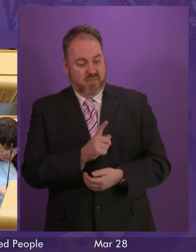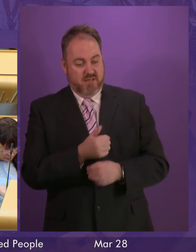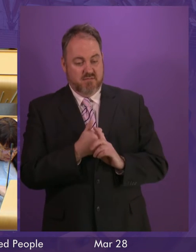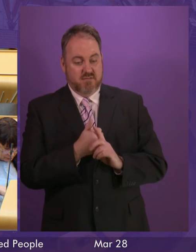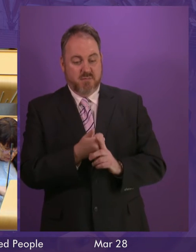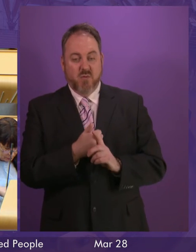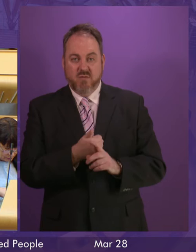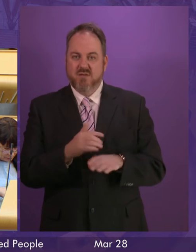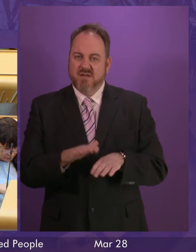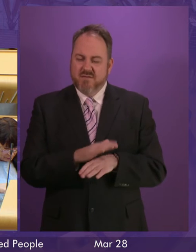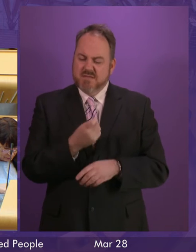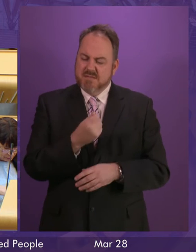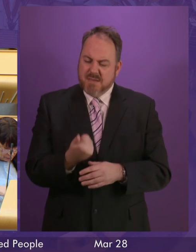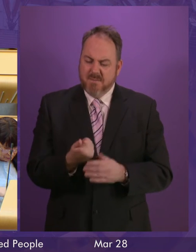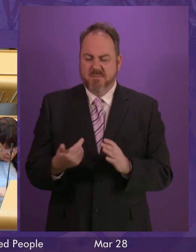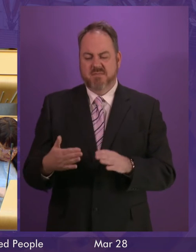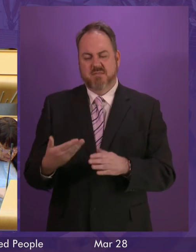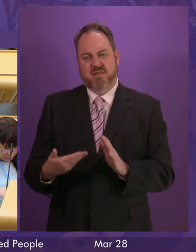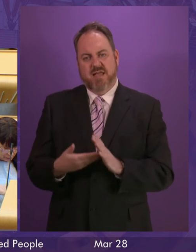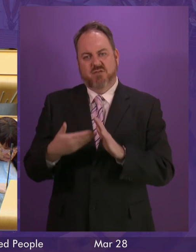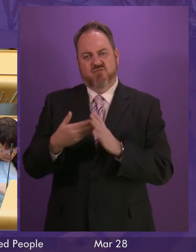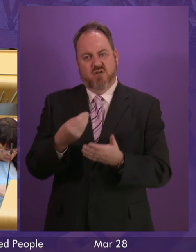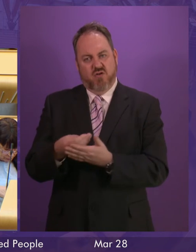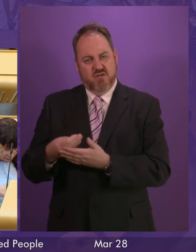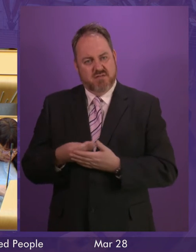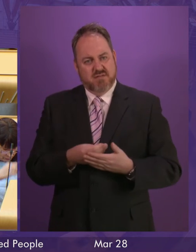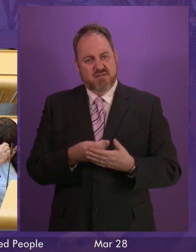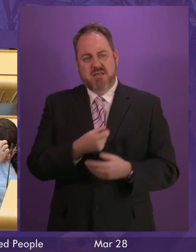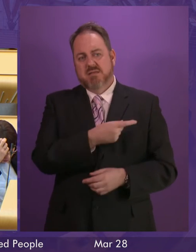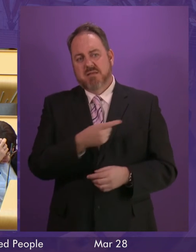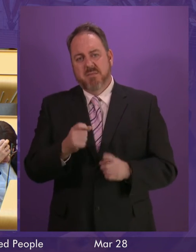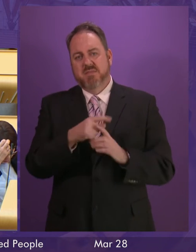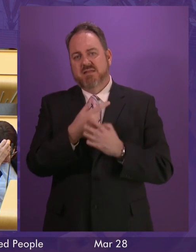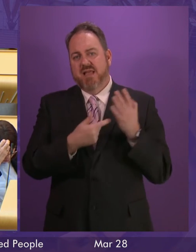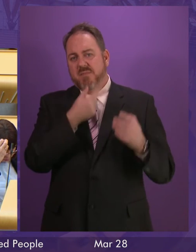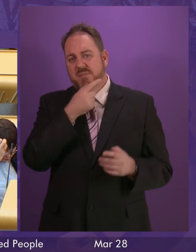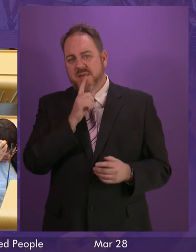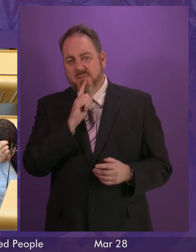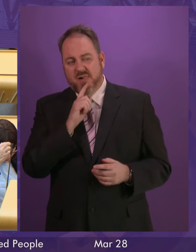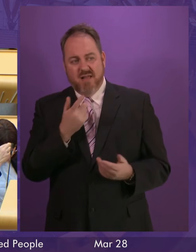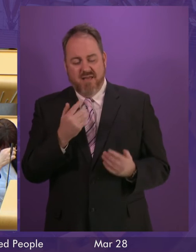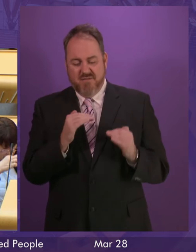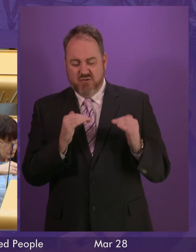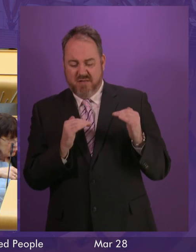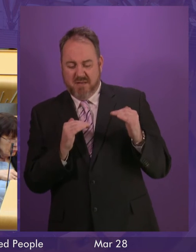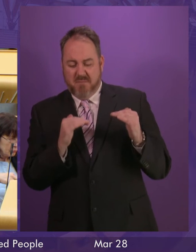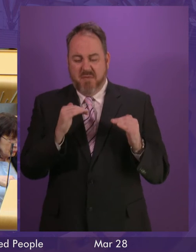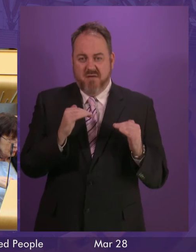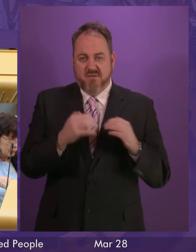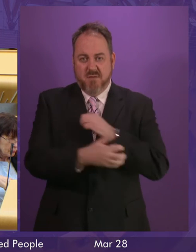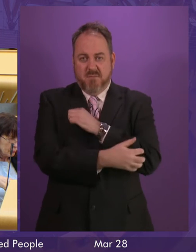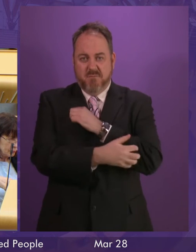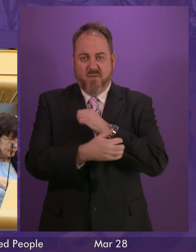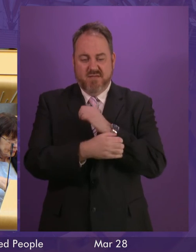the extra costs, and it does keep some disabled people above the poverty line. it would be good to hear perhaps from the Cabinet Secretary or the